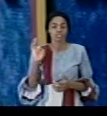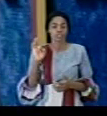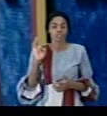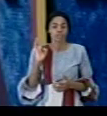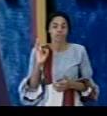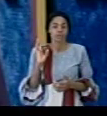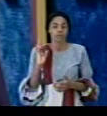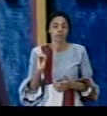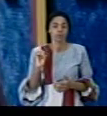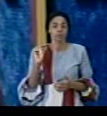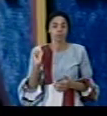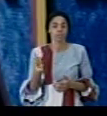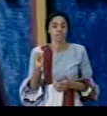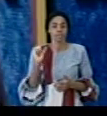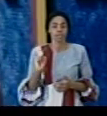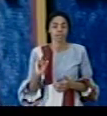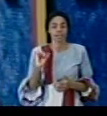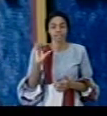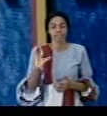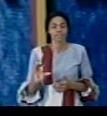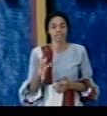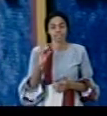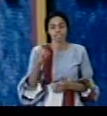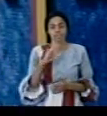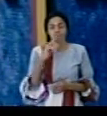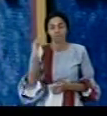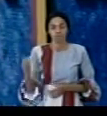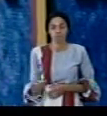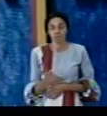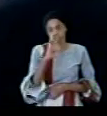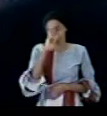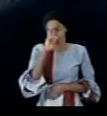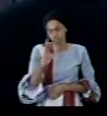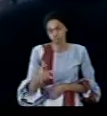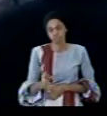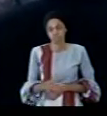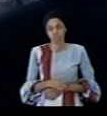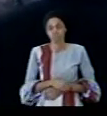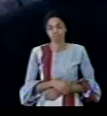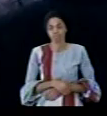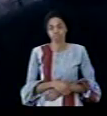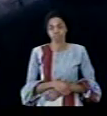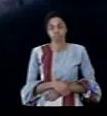OAIC ESCO. You are welcome, please.